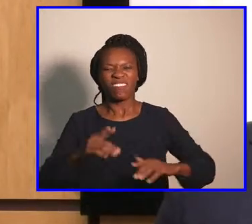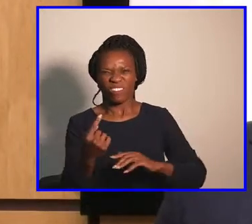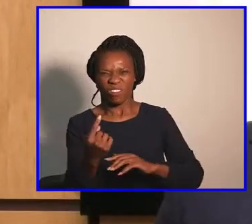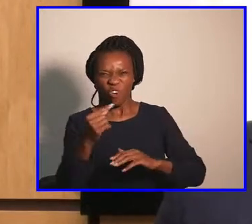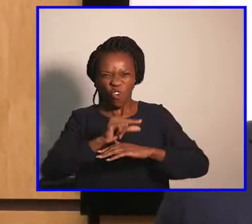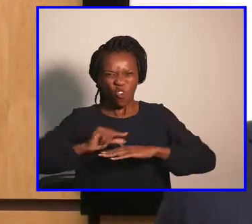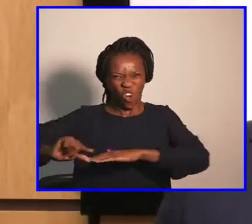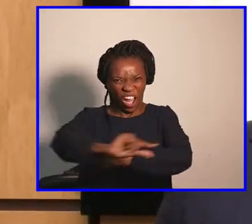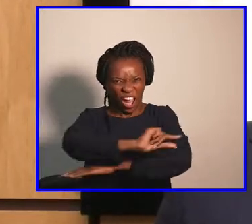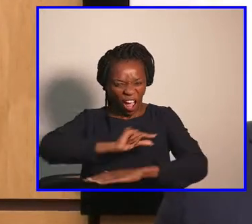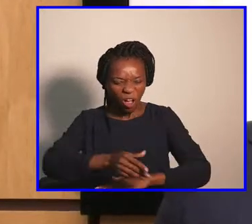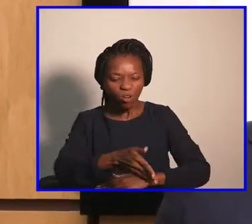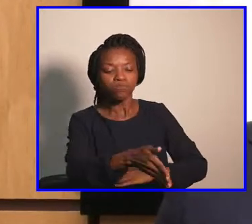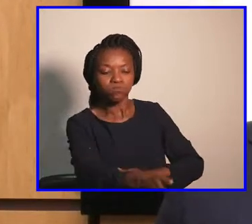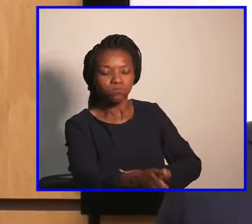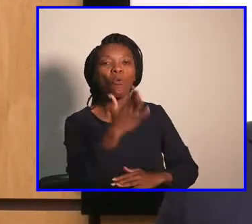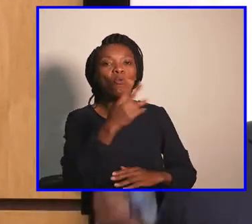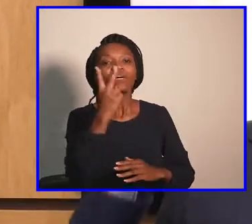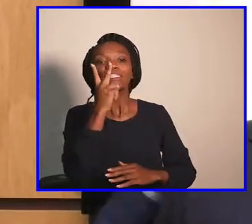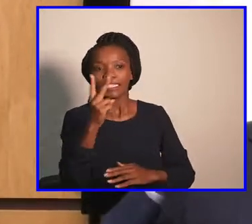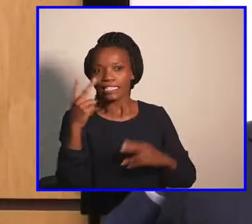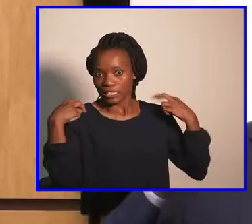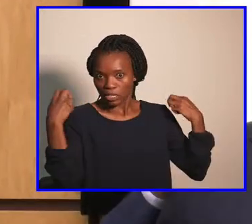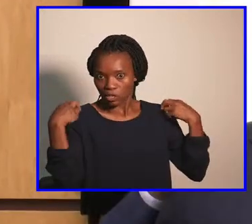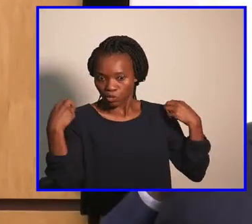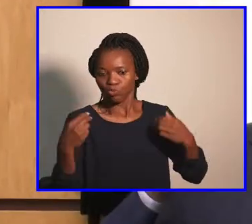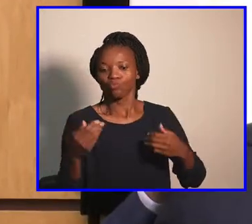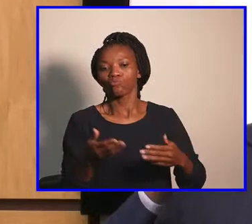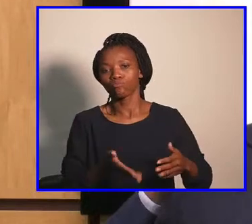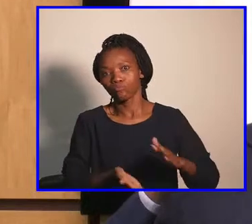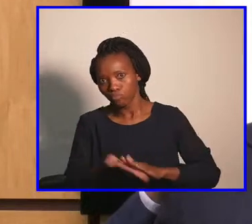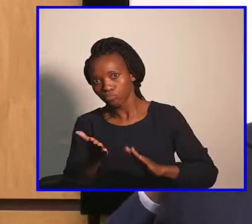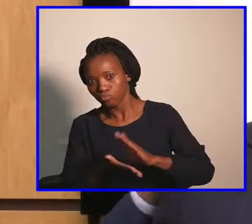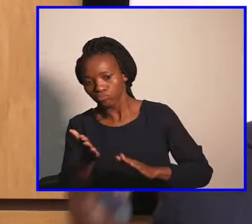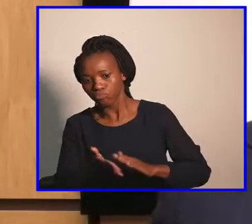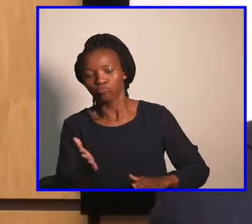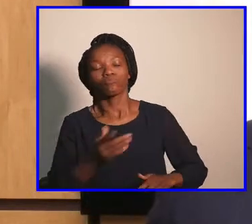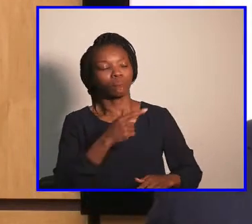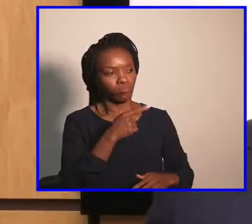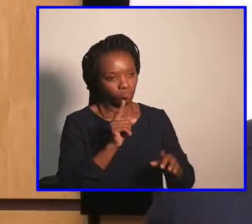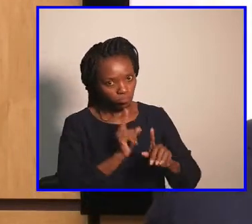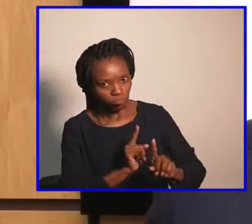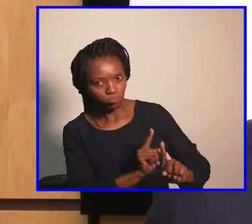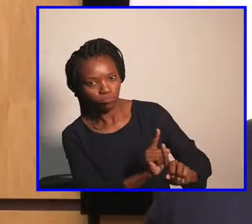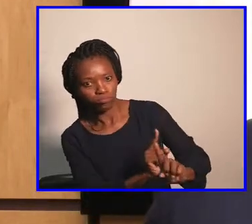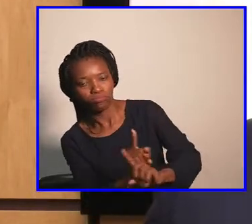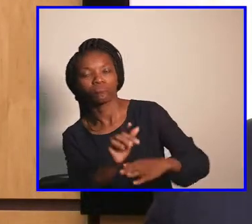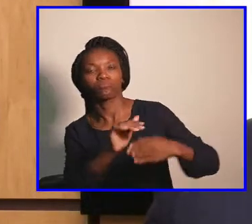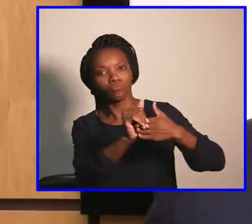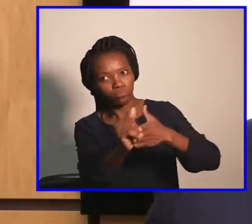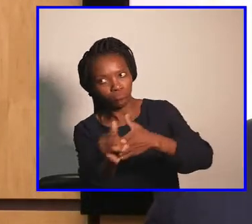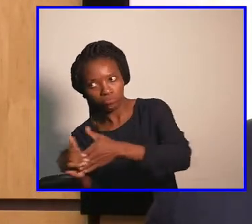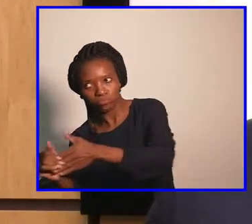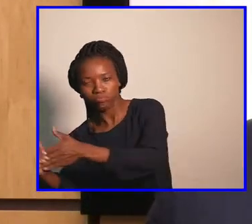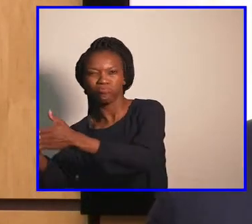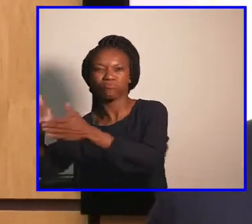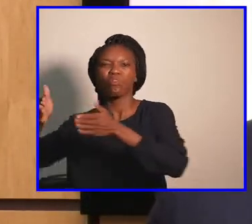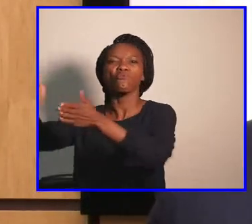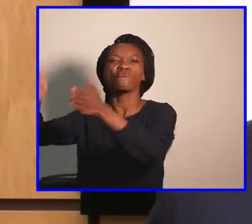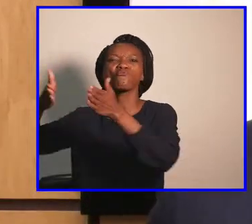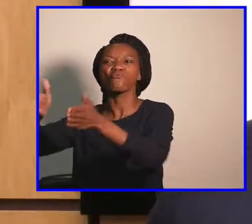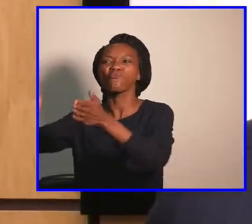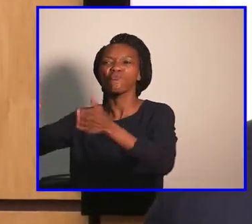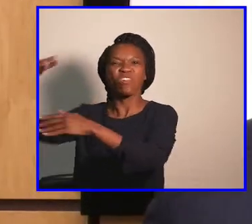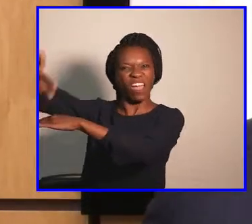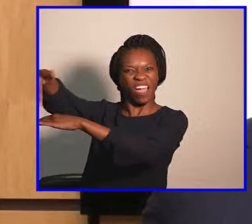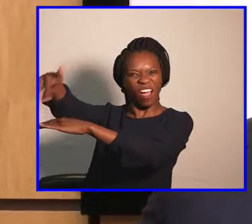security will show you out, where we will find this gentleman waiting for you outside, and then he will lead you through that road outside